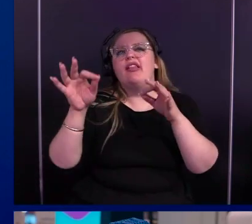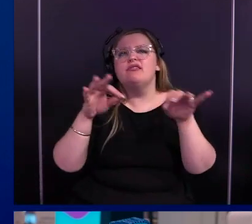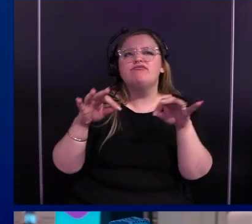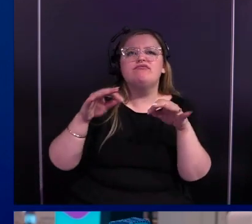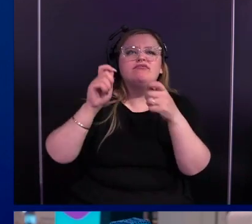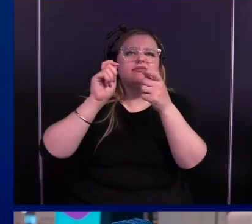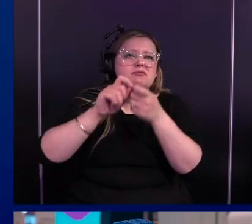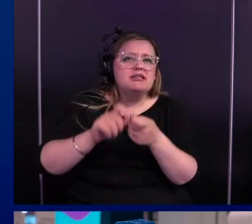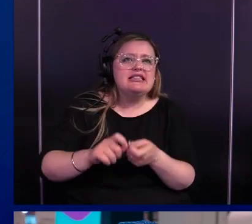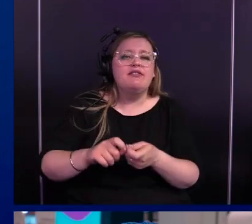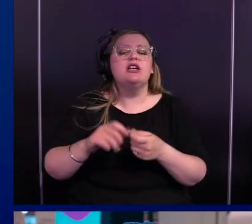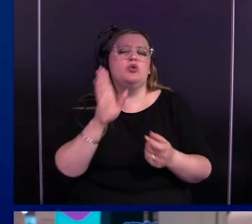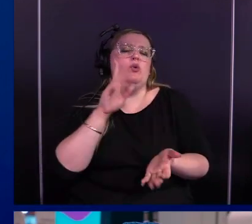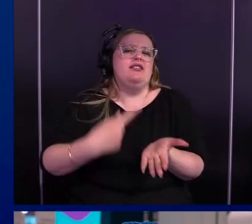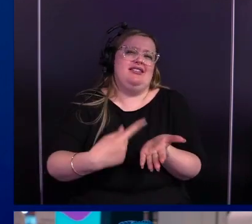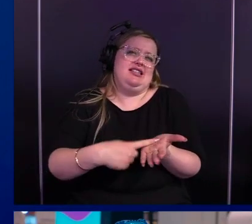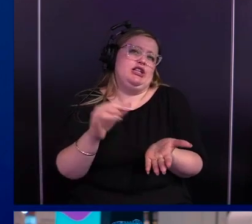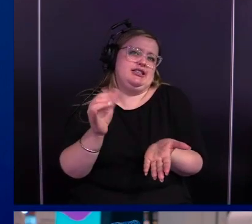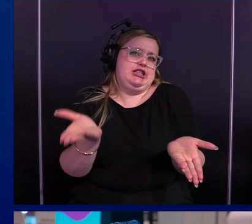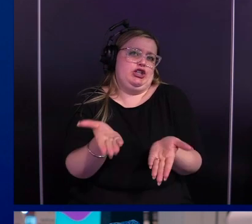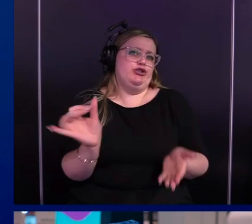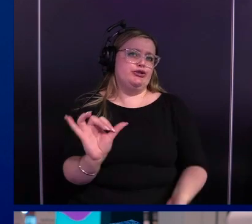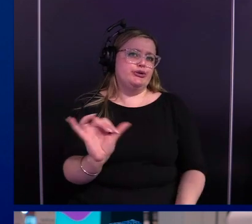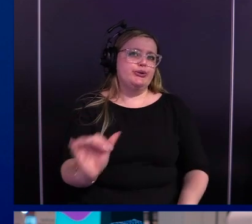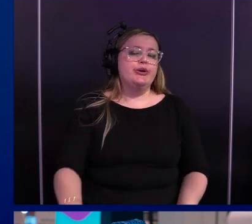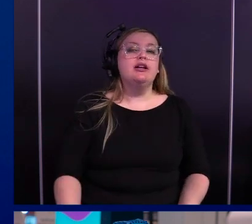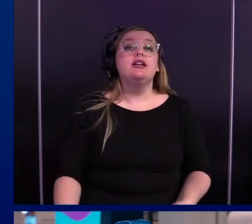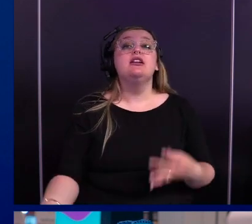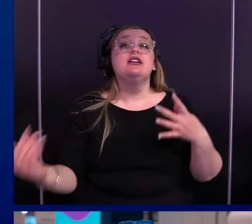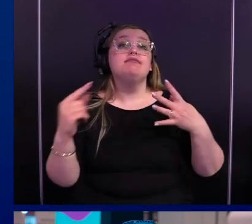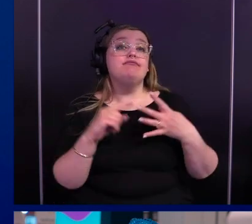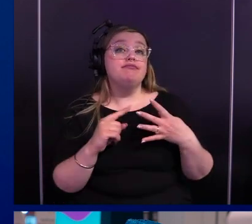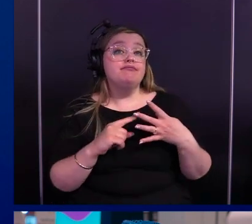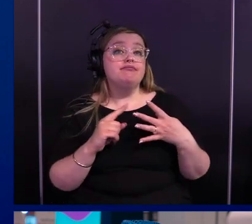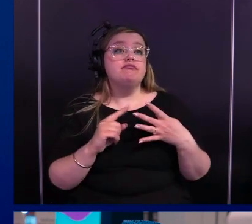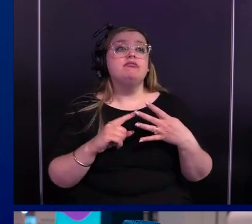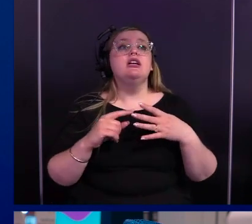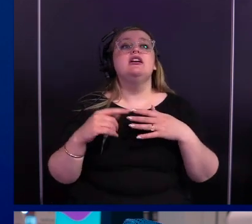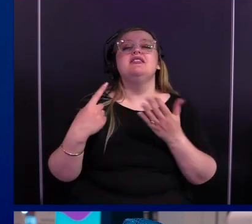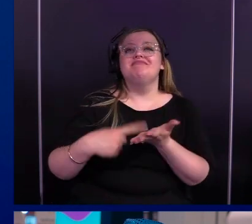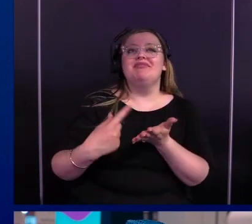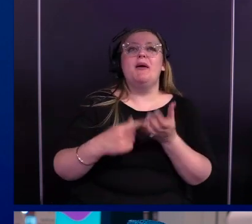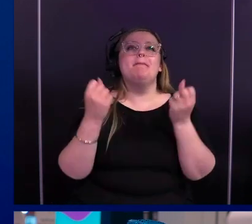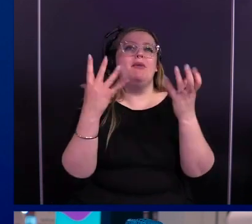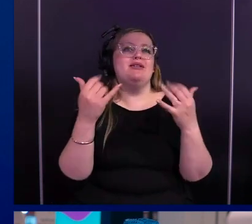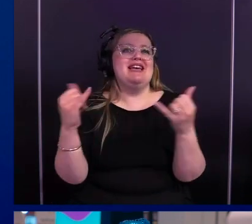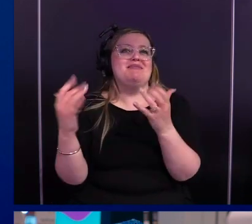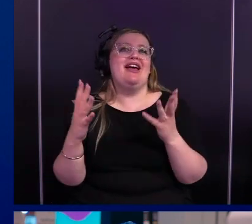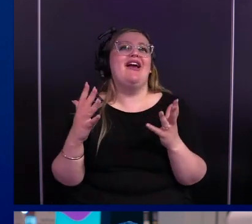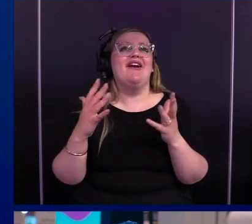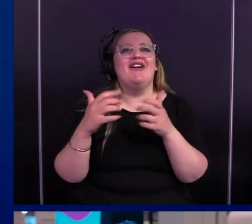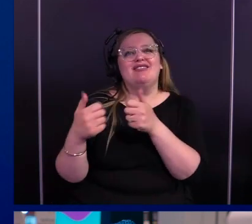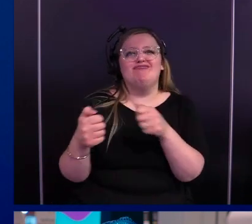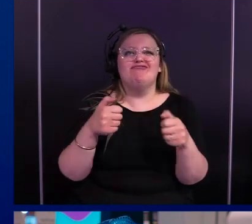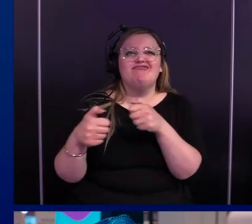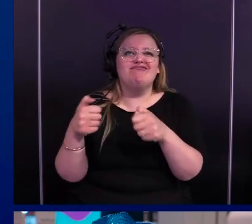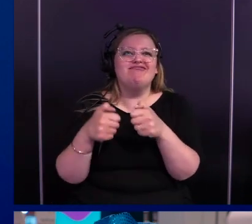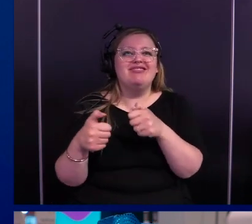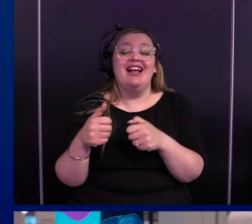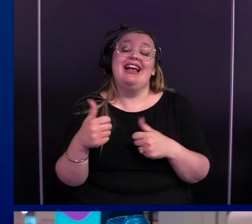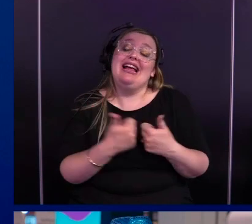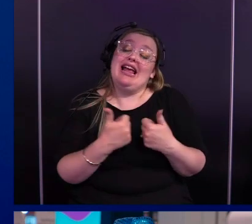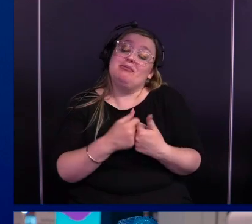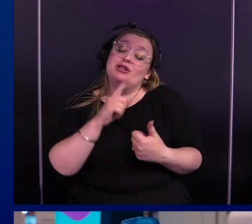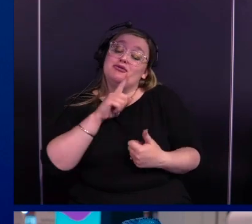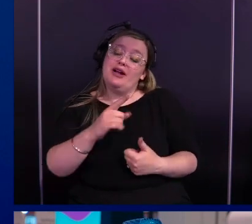more about that while we're here. And then episode two, we went in and talked about running multiplayer video games. That was really cool. Games are really near and dear to my heart,